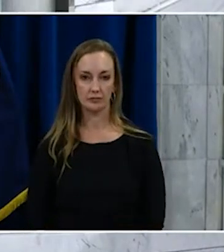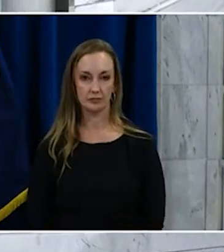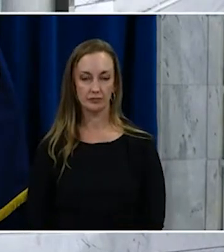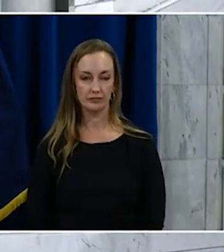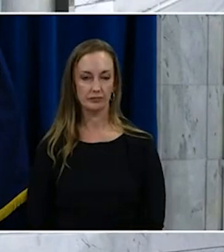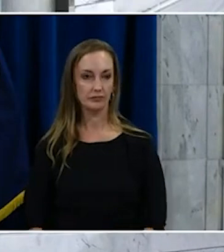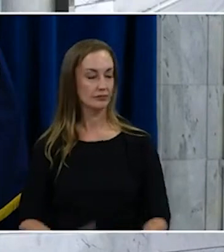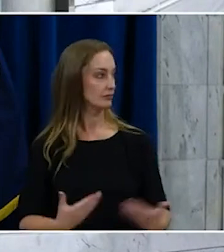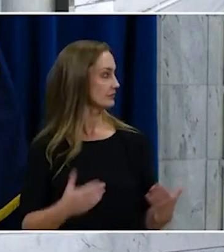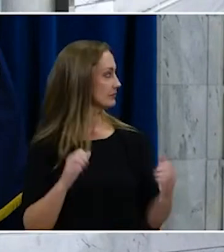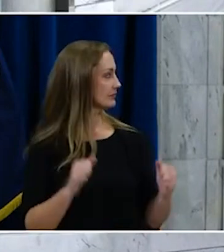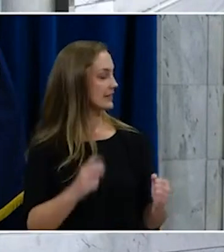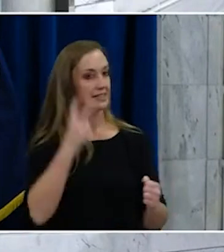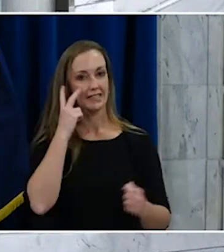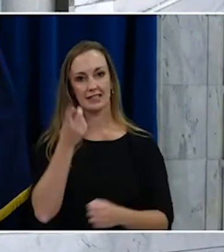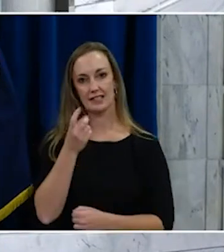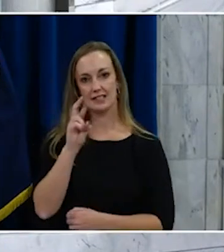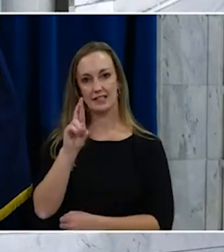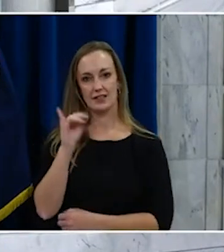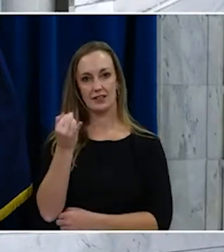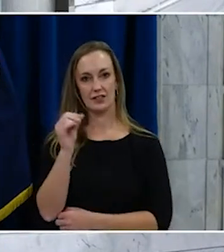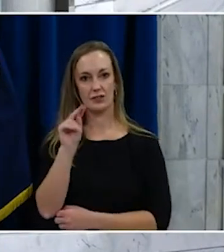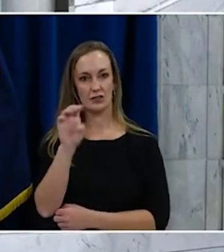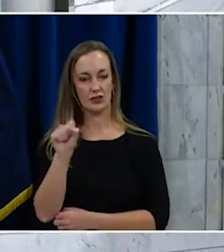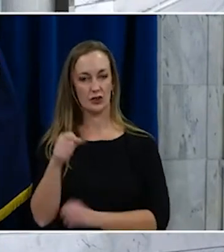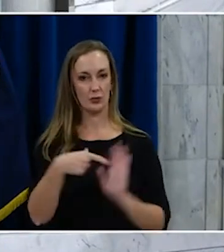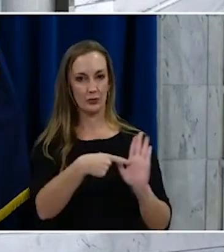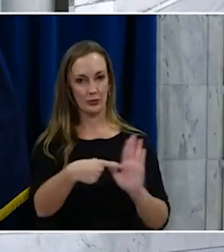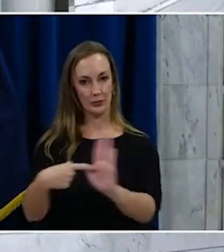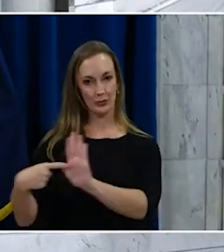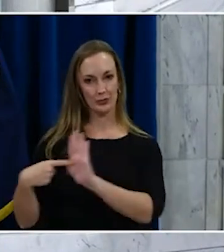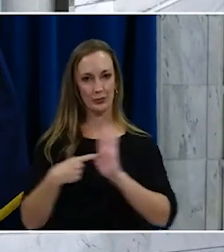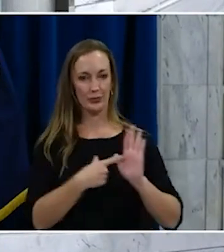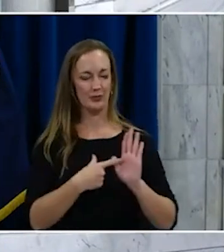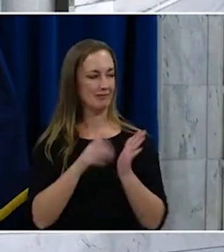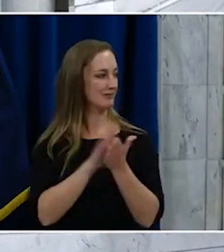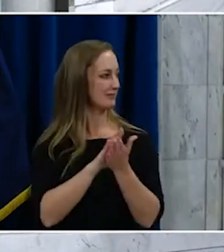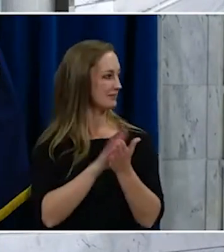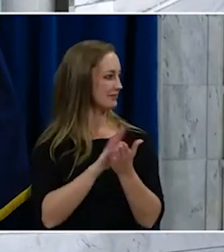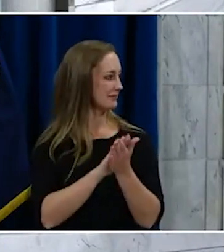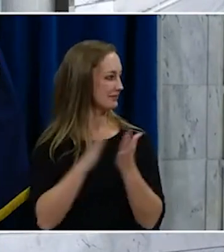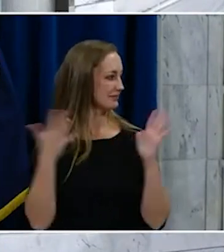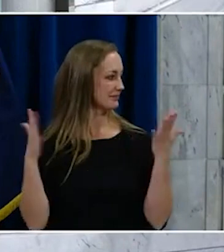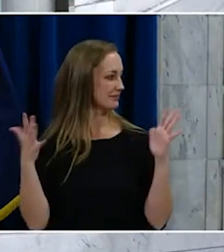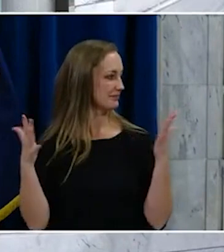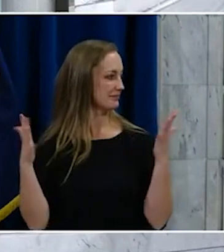So, as you can see, as Dr. Jones is showing for us,